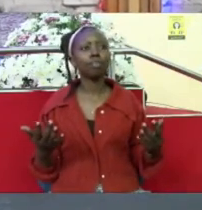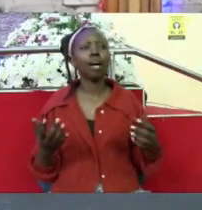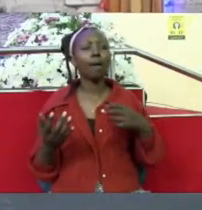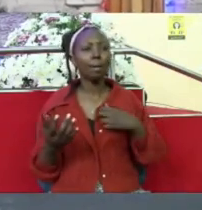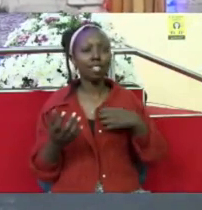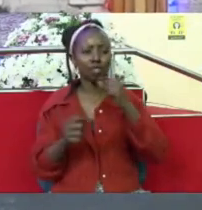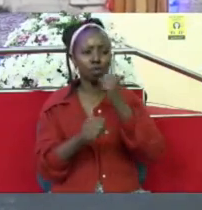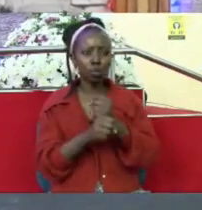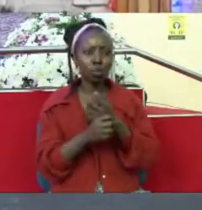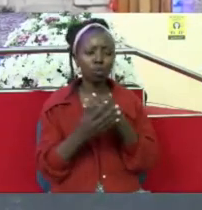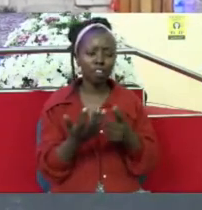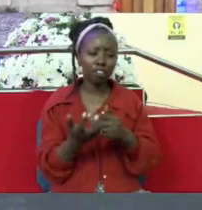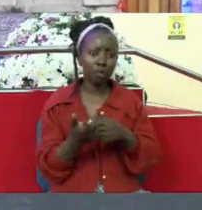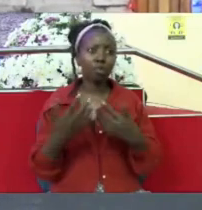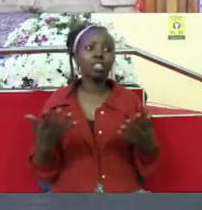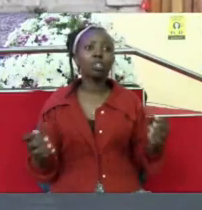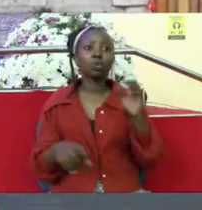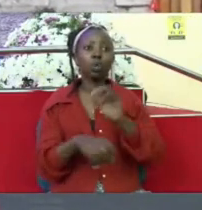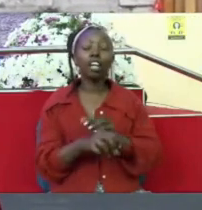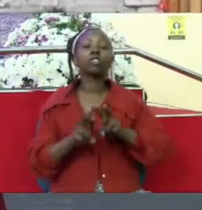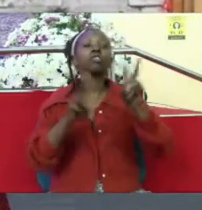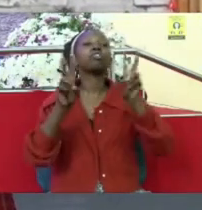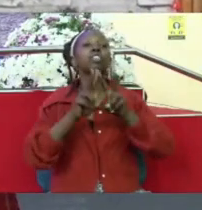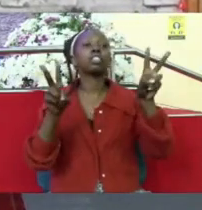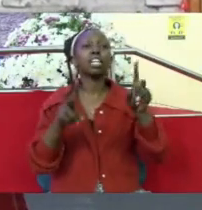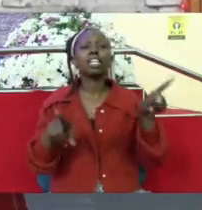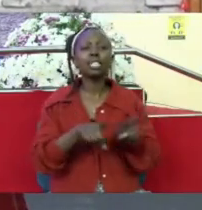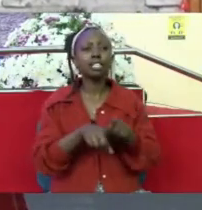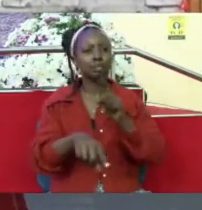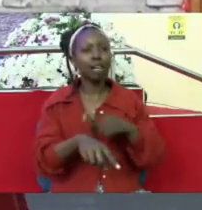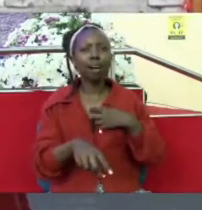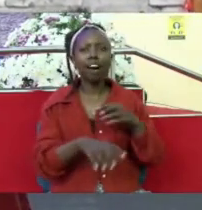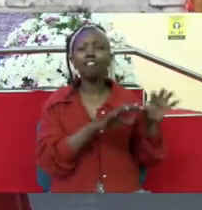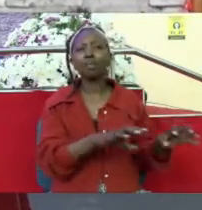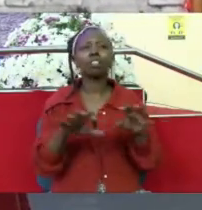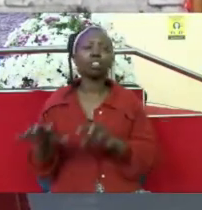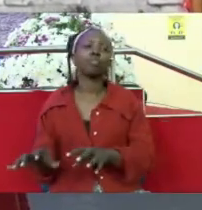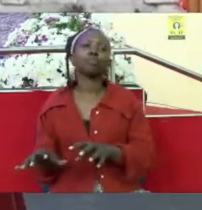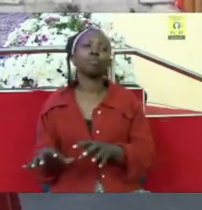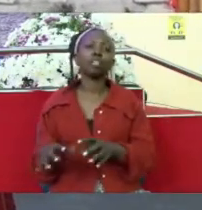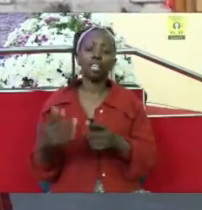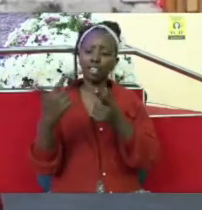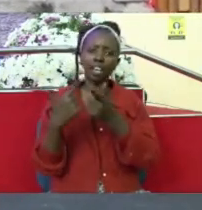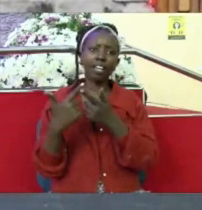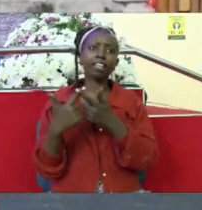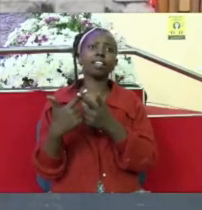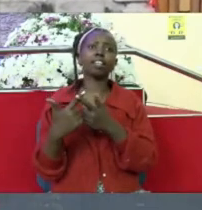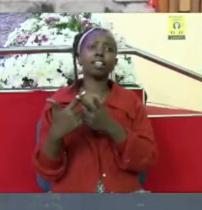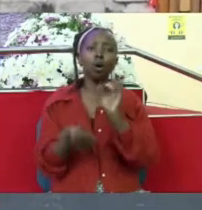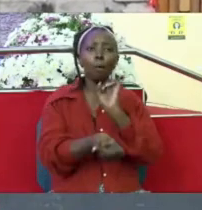gives us. Kuna kiingilio katika ushindi ambao Mungu anatupatia. Even when the pressure is awesome. Hata kama msukumo ni mwingi. There is a second thing. Kuna kitu cha pili. That Paul wants